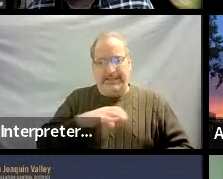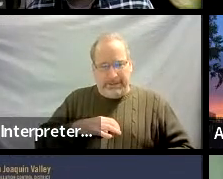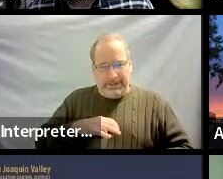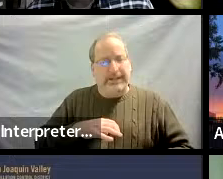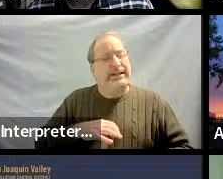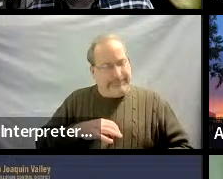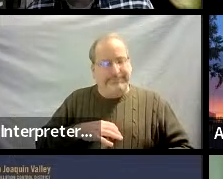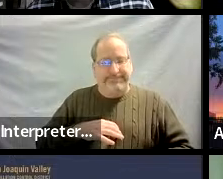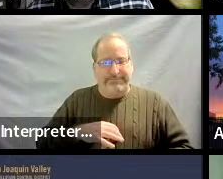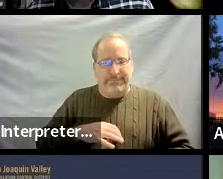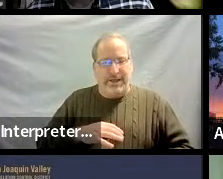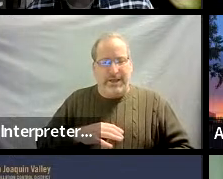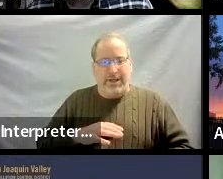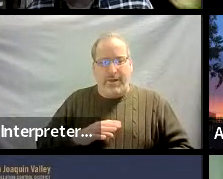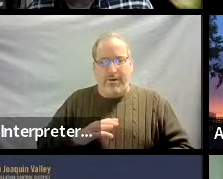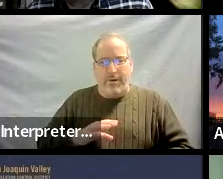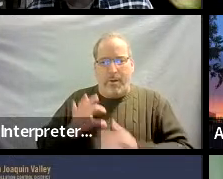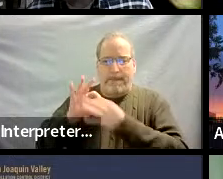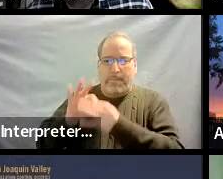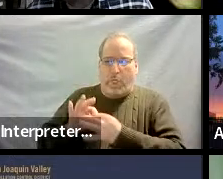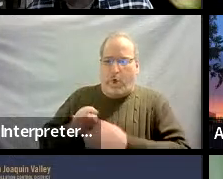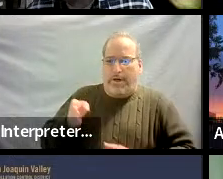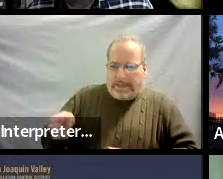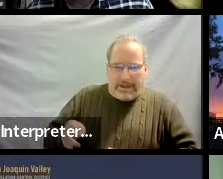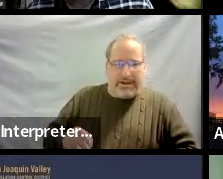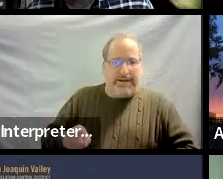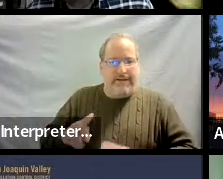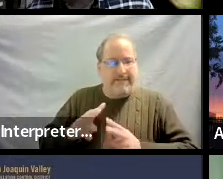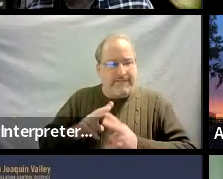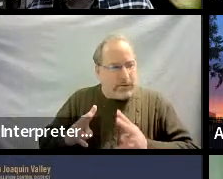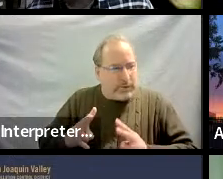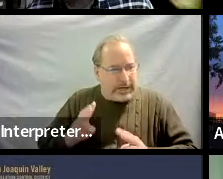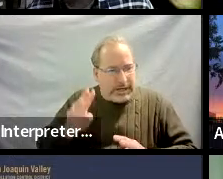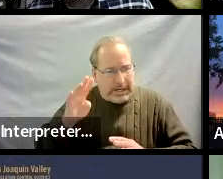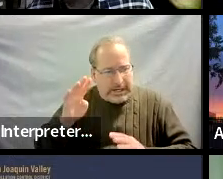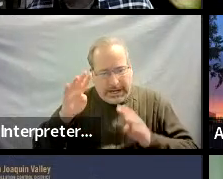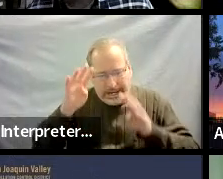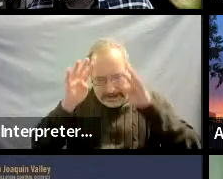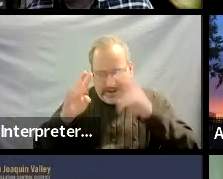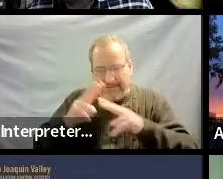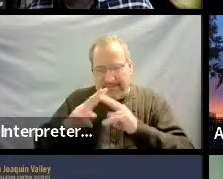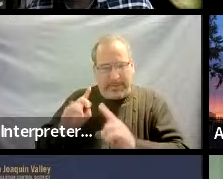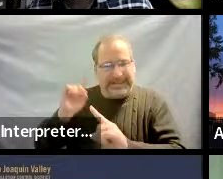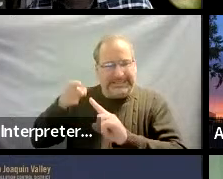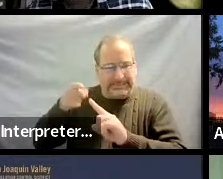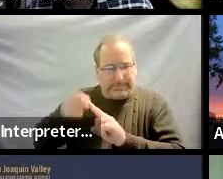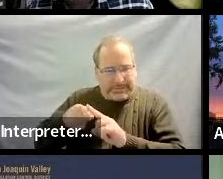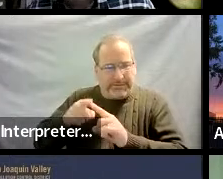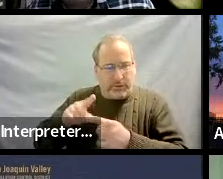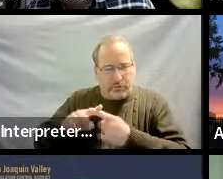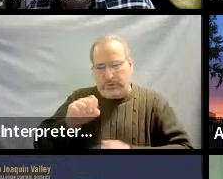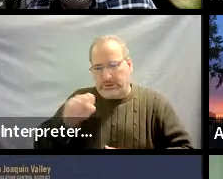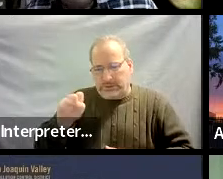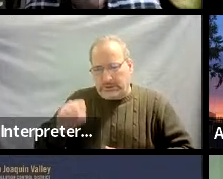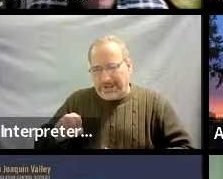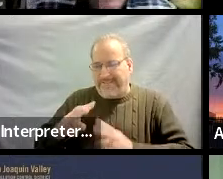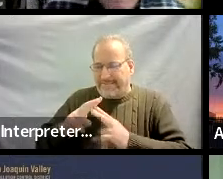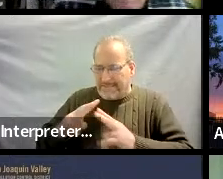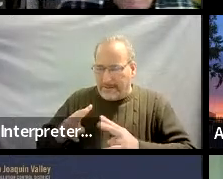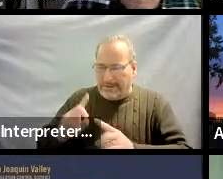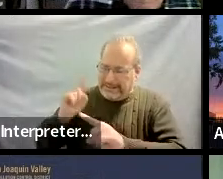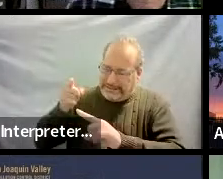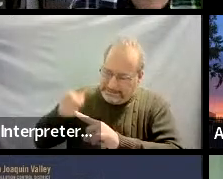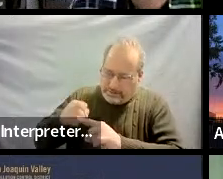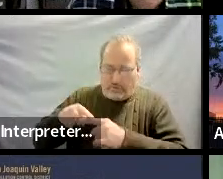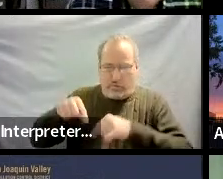that bucket. You know, they're innovative, they're very specific to Stockton, and they're very targeted to what